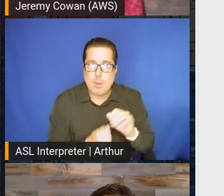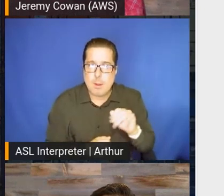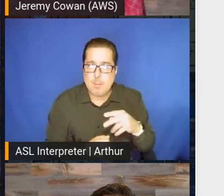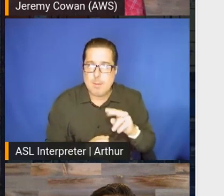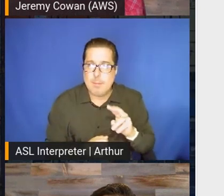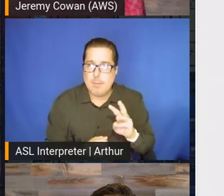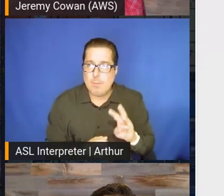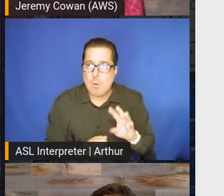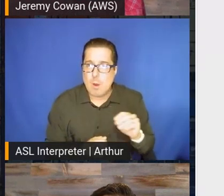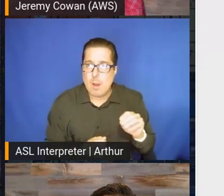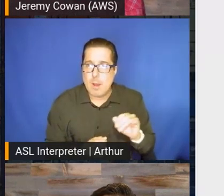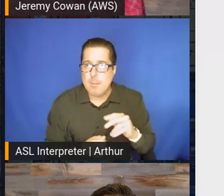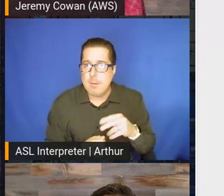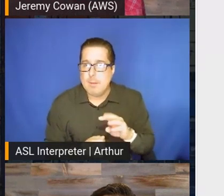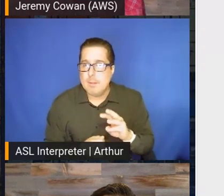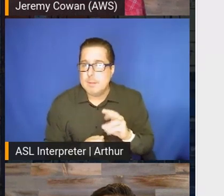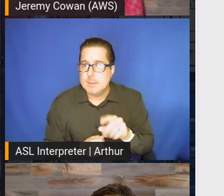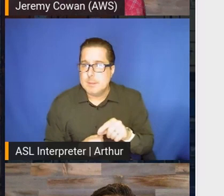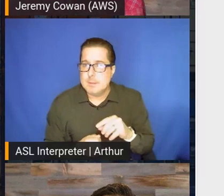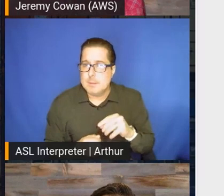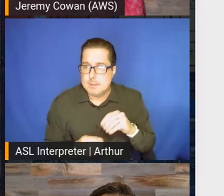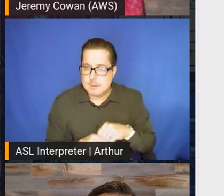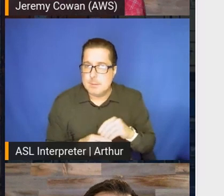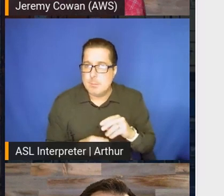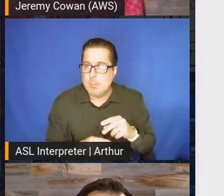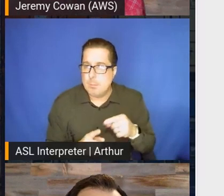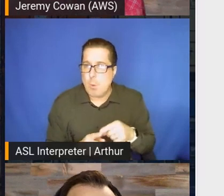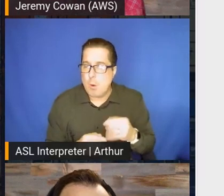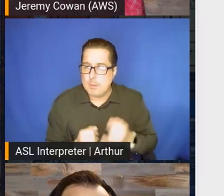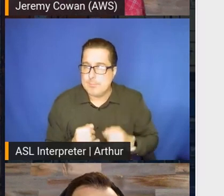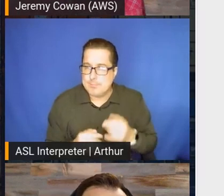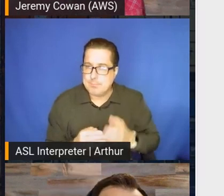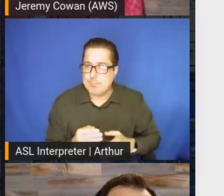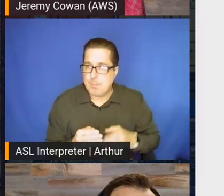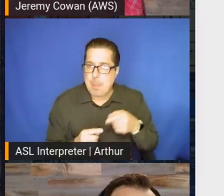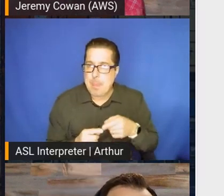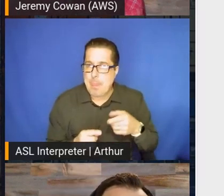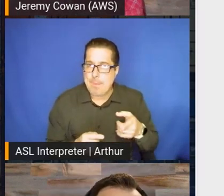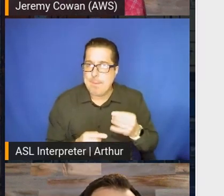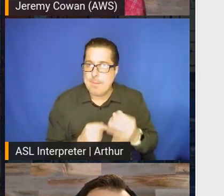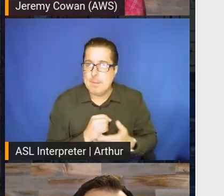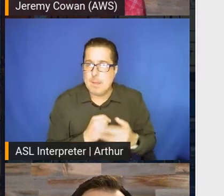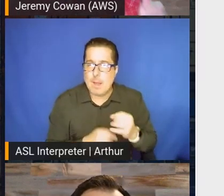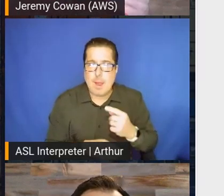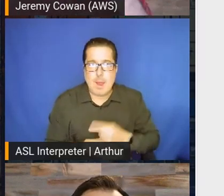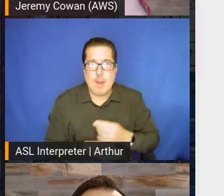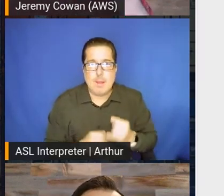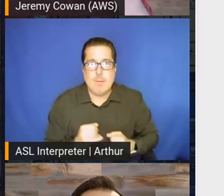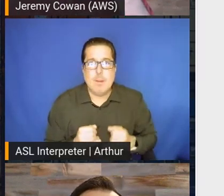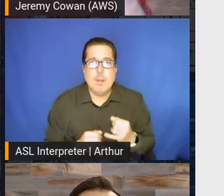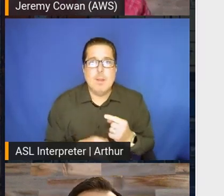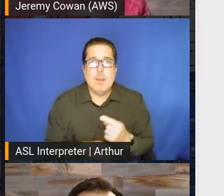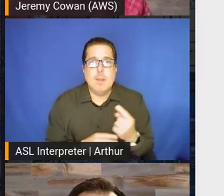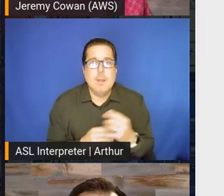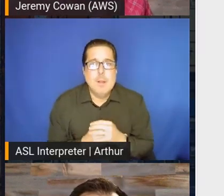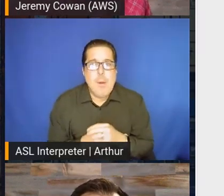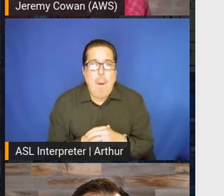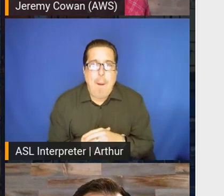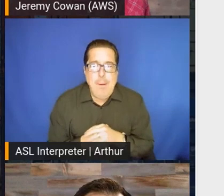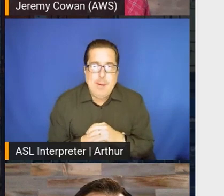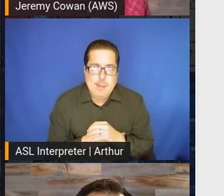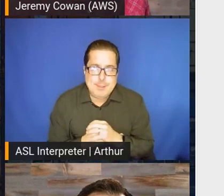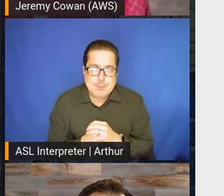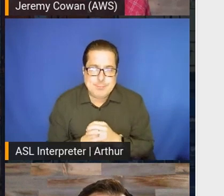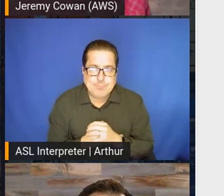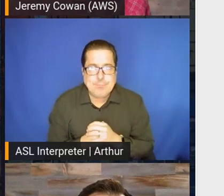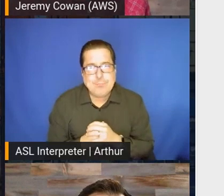as an IPv6 endpoint as well, right? So it's technically, at the end of the day, it's a single stack Kubernetes with a dual stack pods. That's